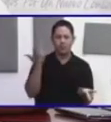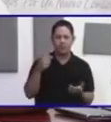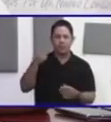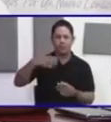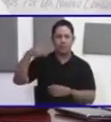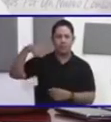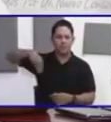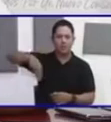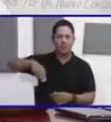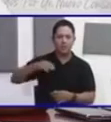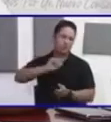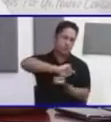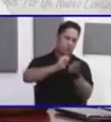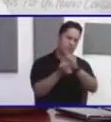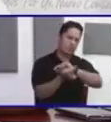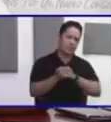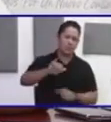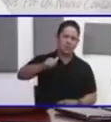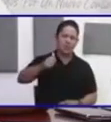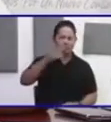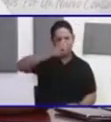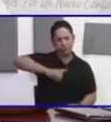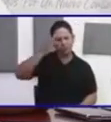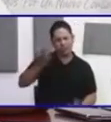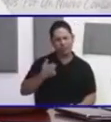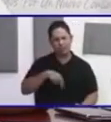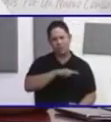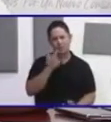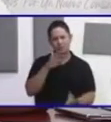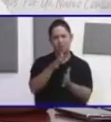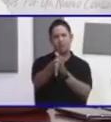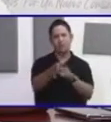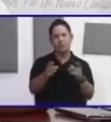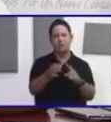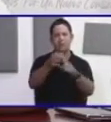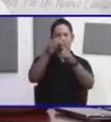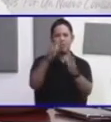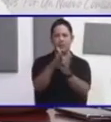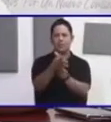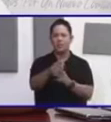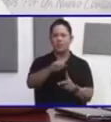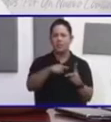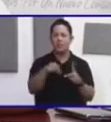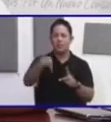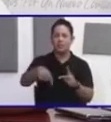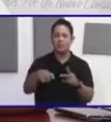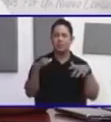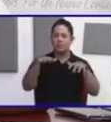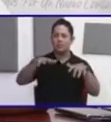before yesterday, we took that decision because we want to make some special announcement, special to thank the Departmental